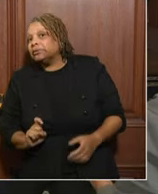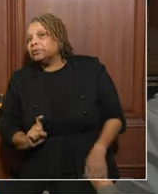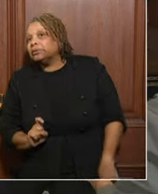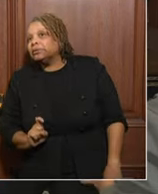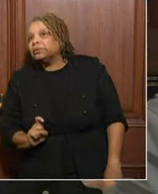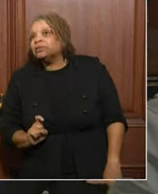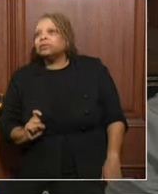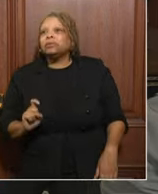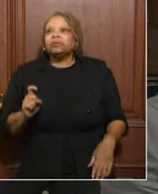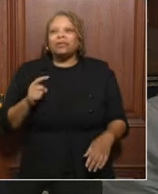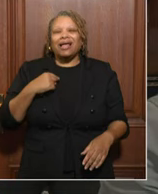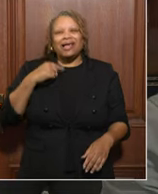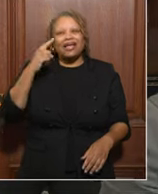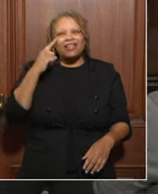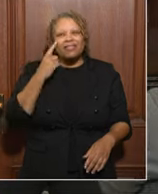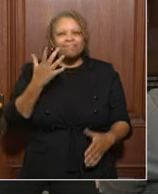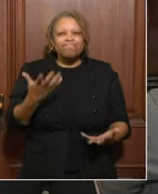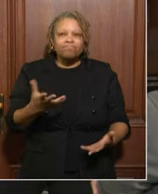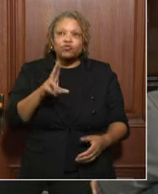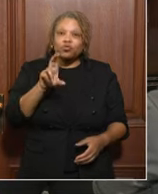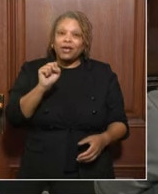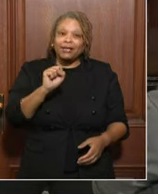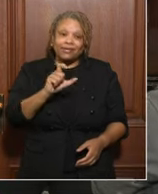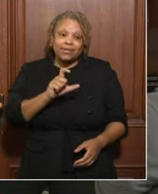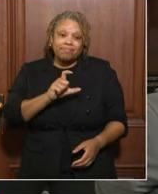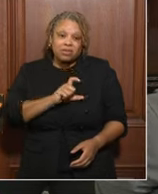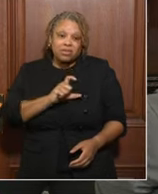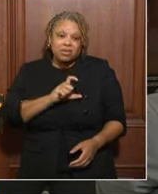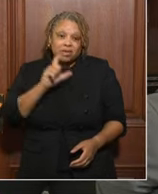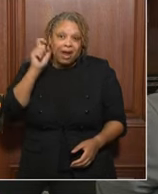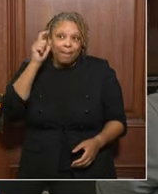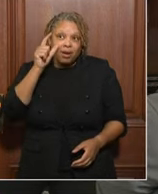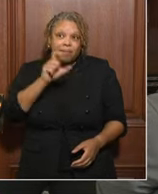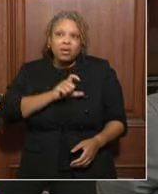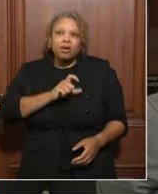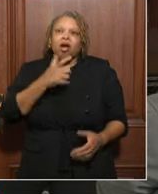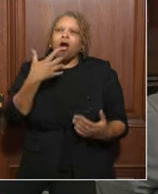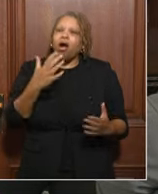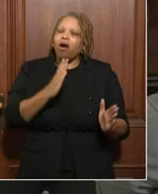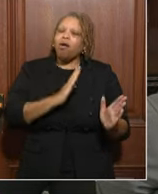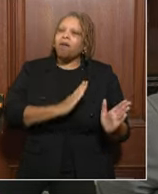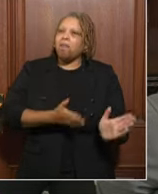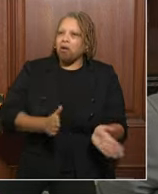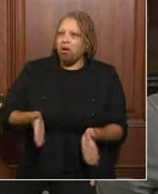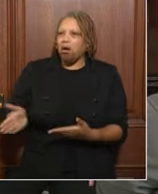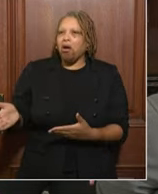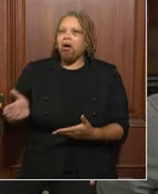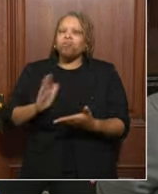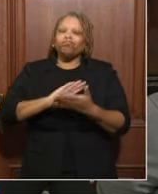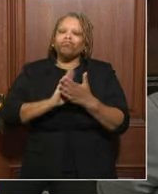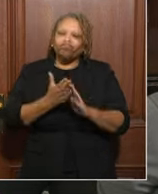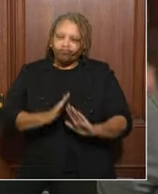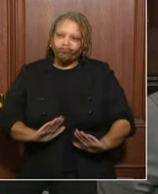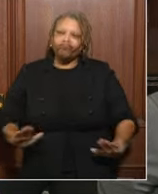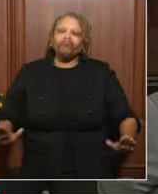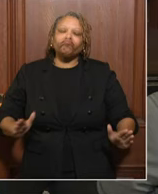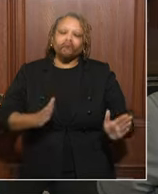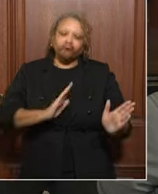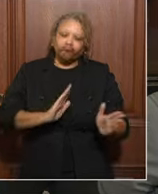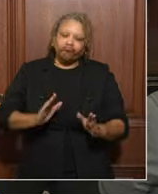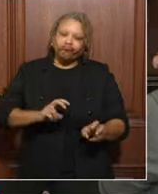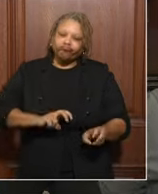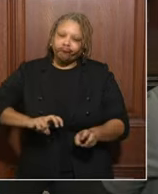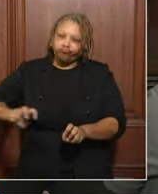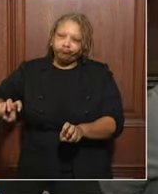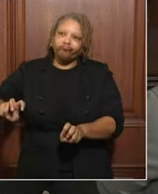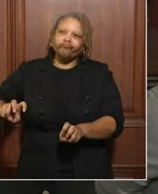are prepared to ensure a peaceful transfer of power at the Capitol, regardless of the victor. As